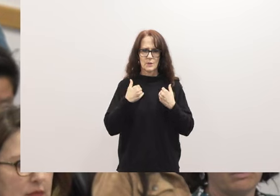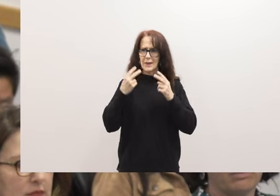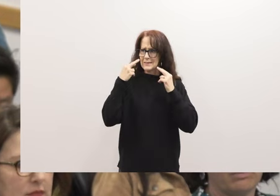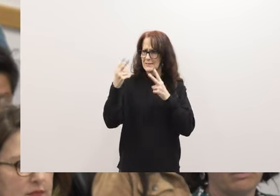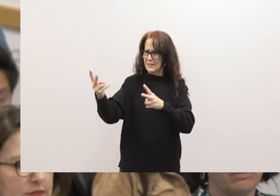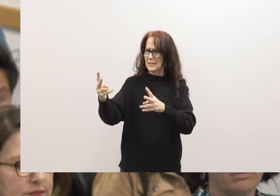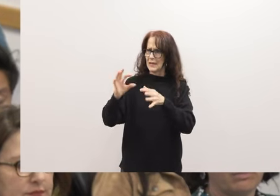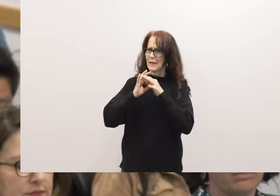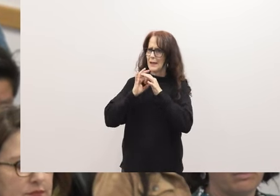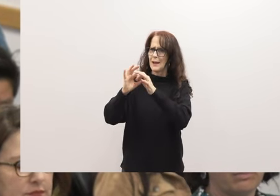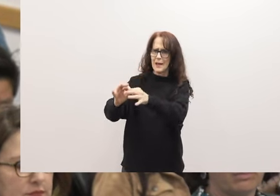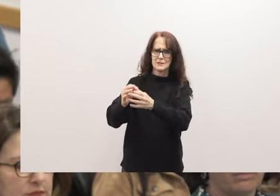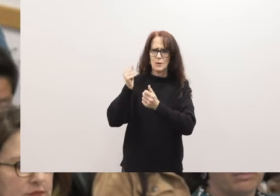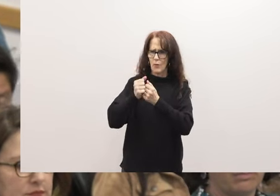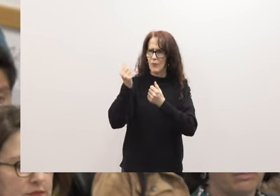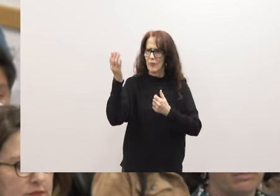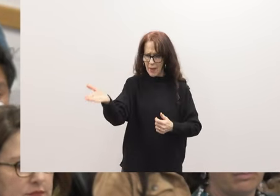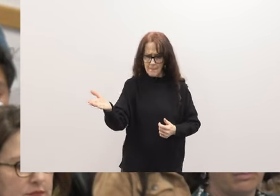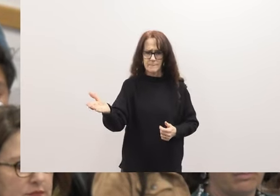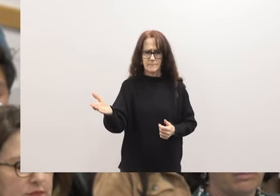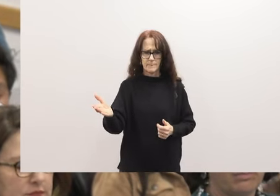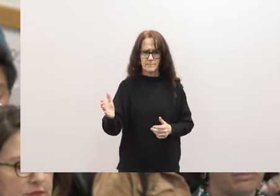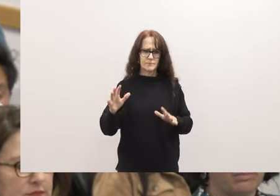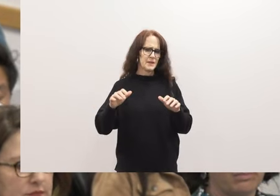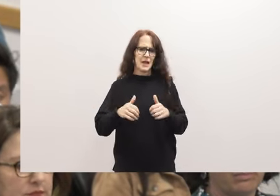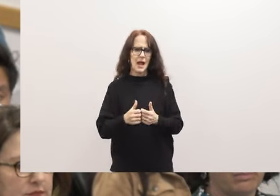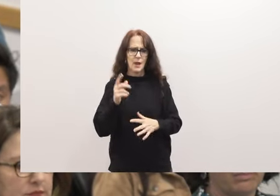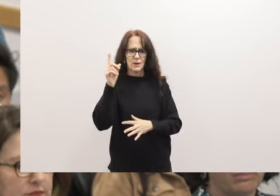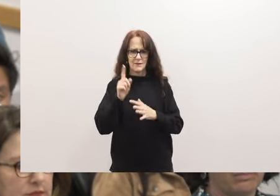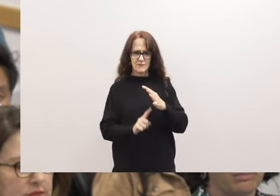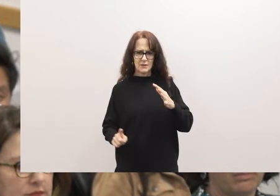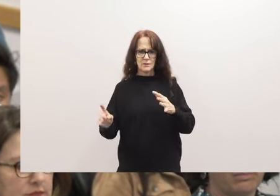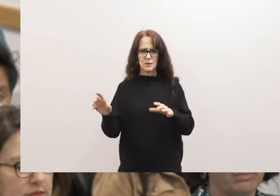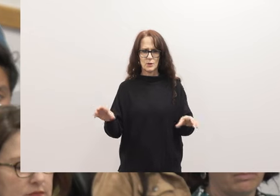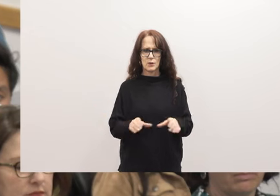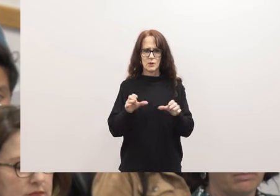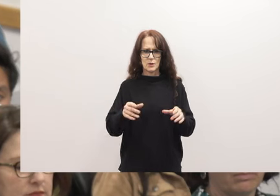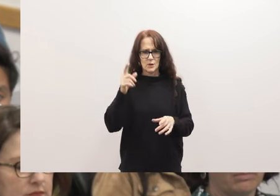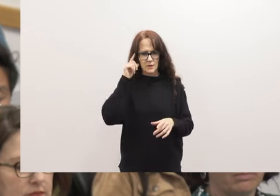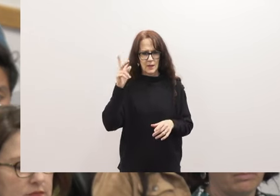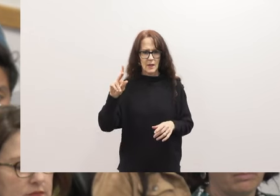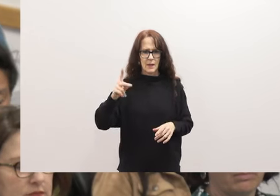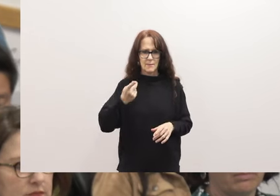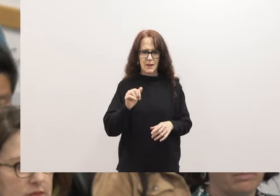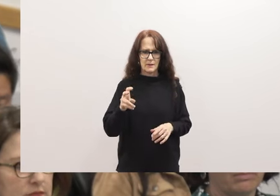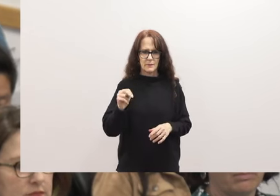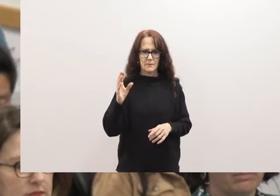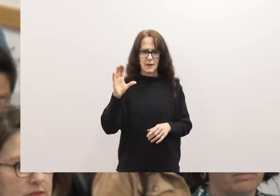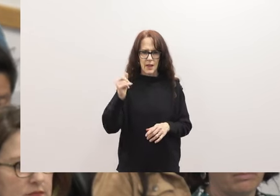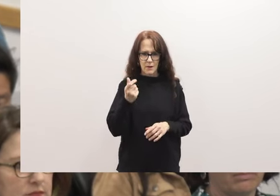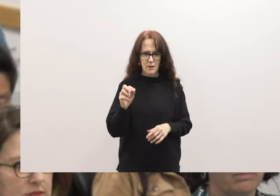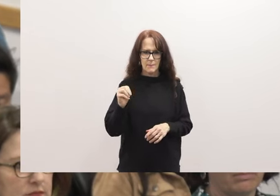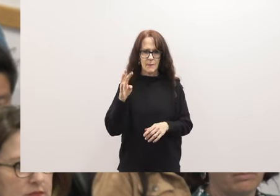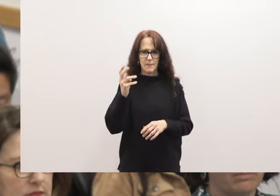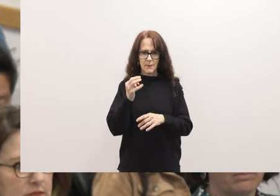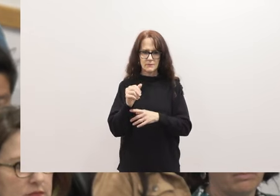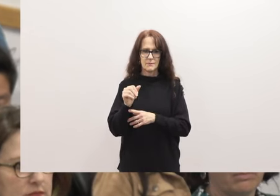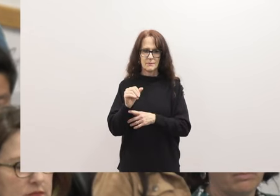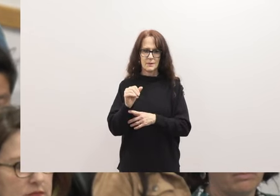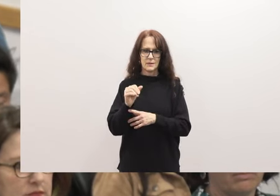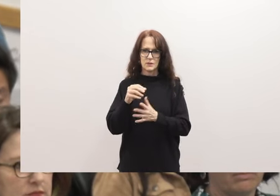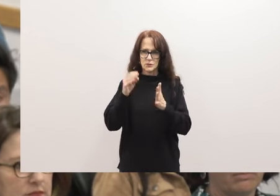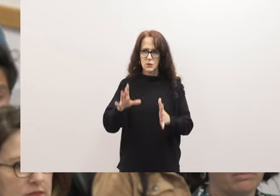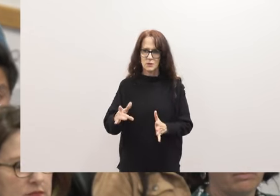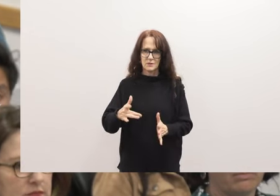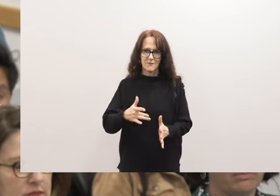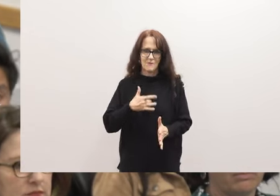of Palestinian people? And how invisible do you think that the Palestinian Arab and Muslim students in this district feel when